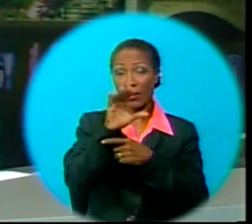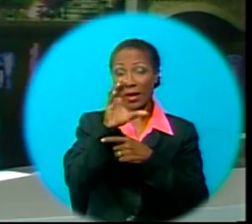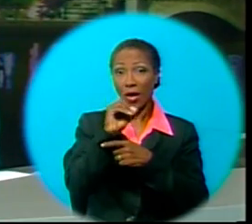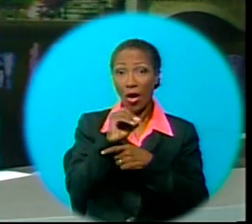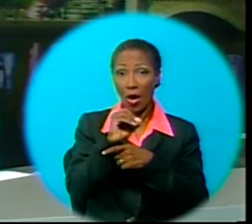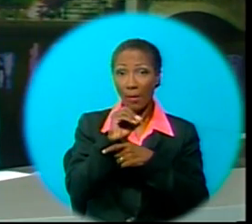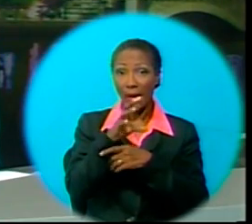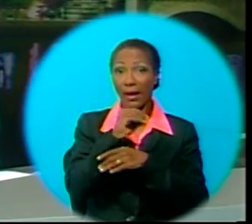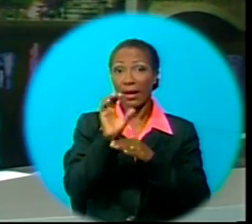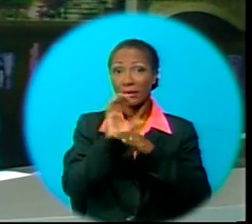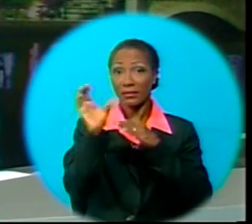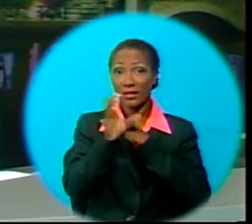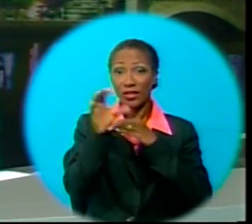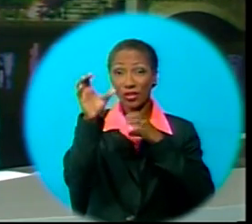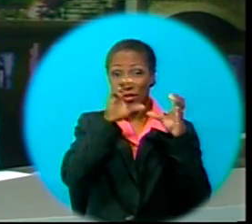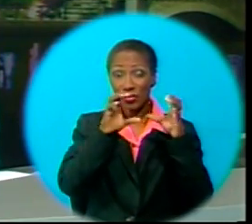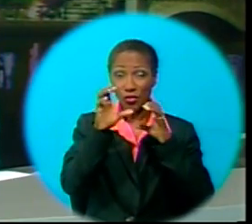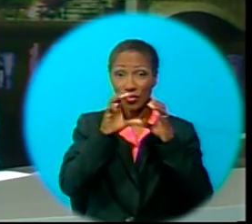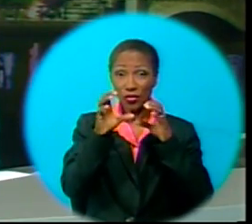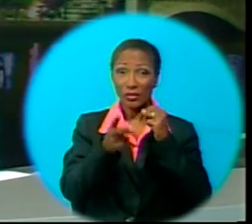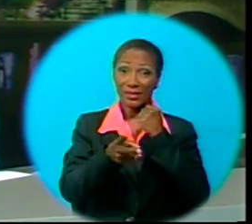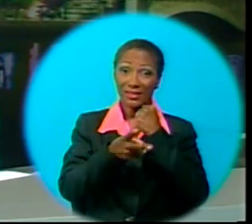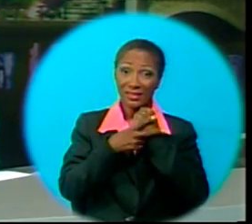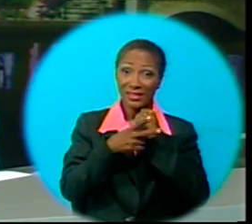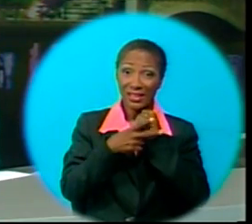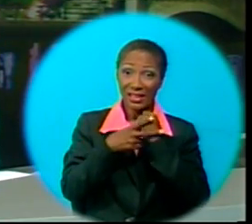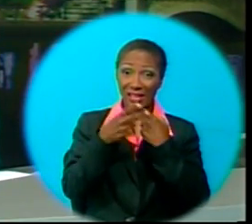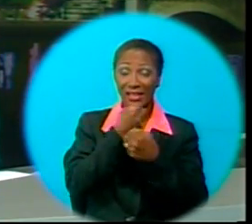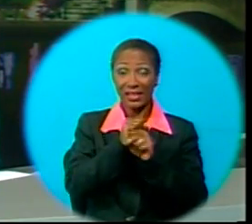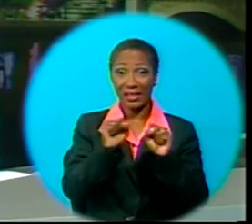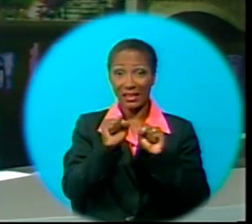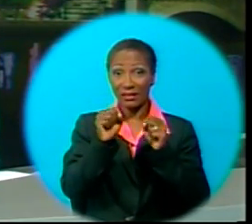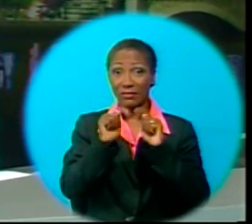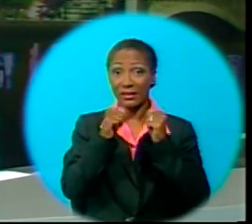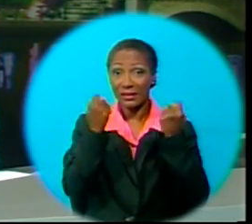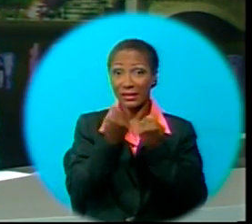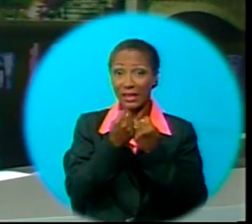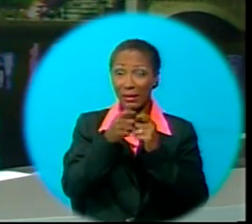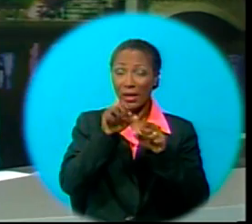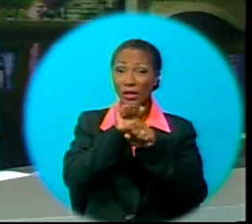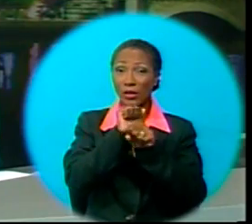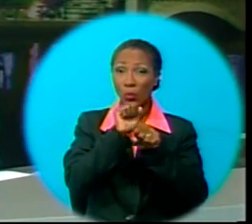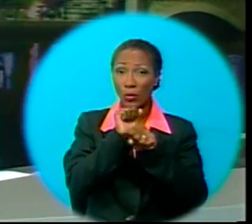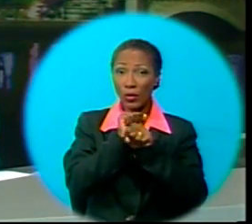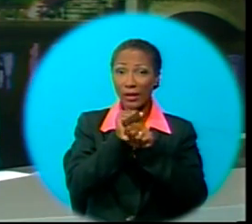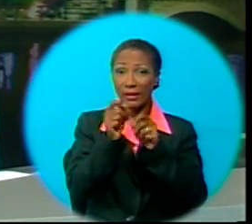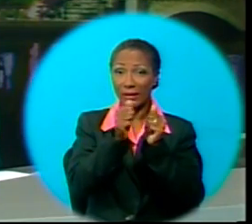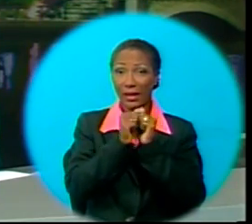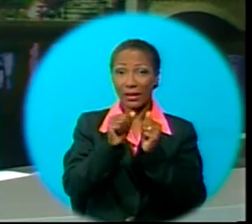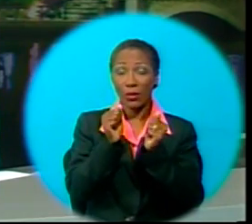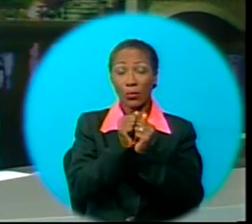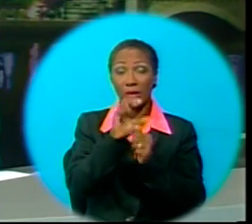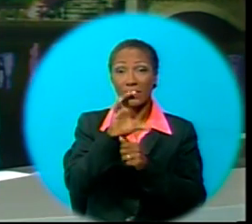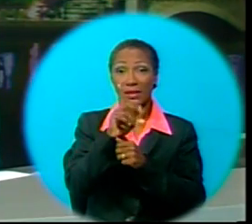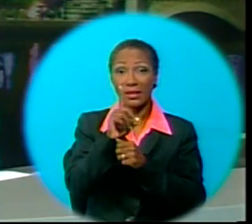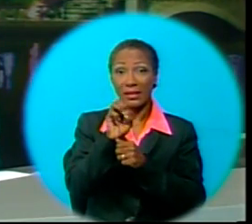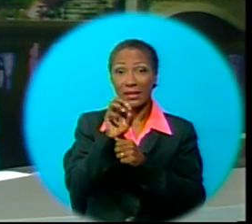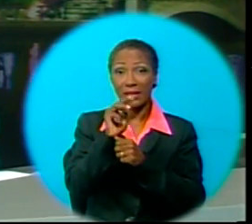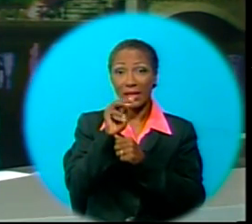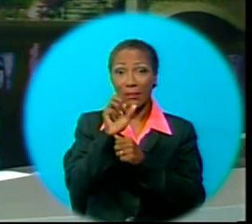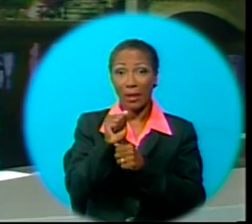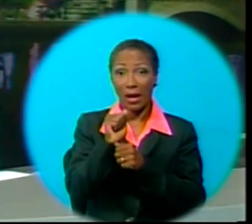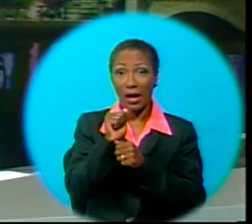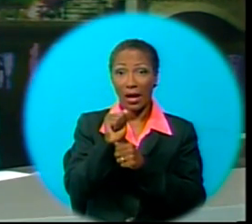Team are on the ground. They're working closely alongside their counterparts, including SEDEMA's Emergency Operations Specialist,